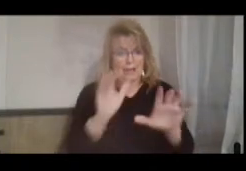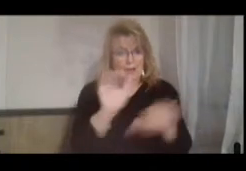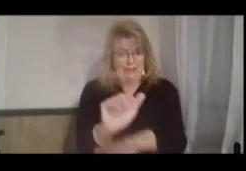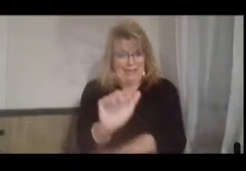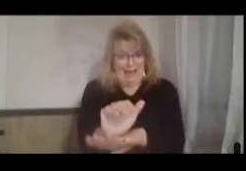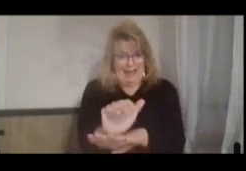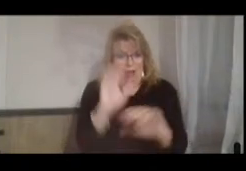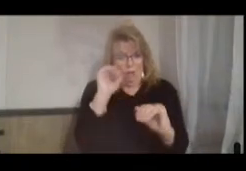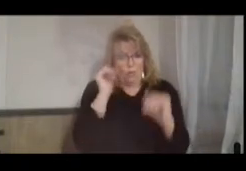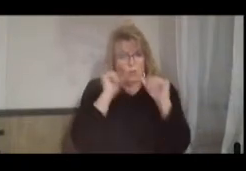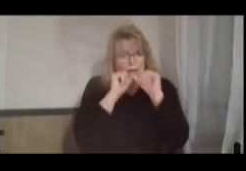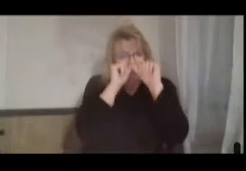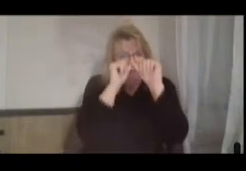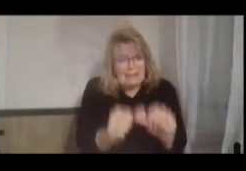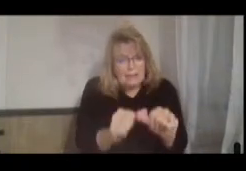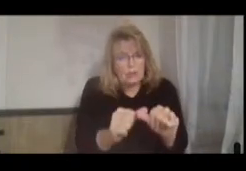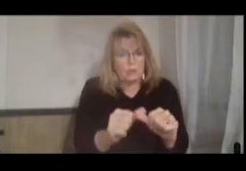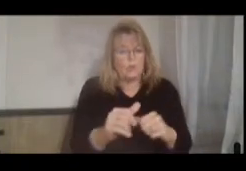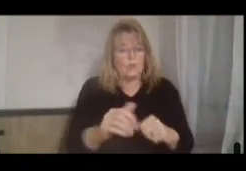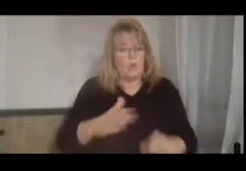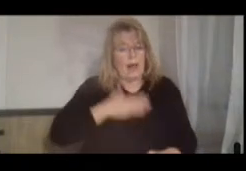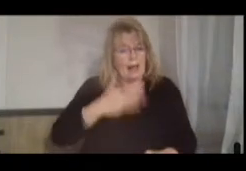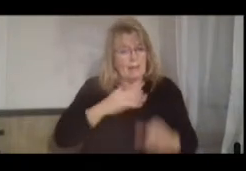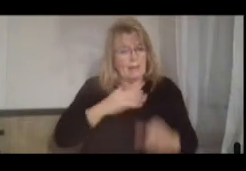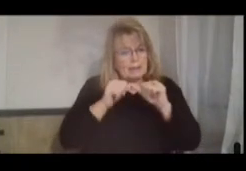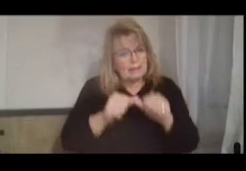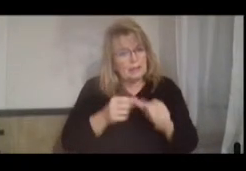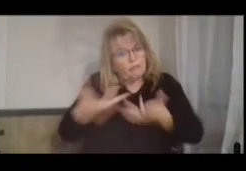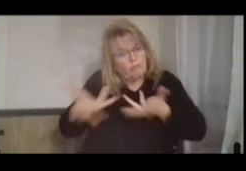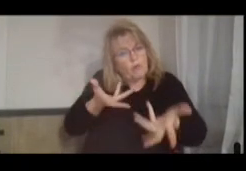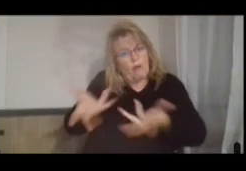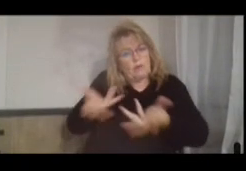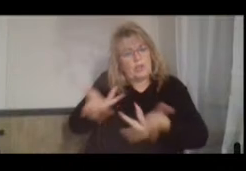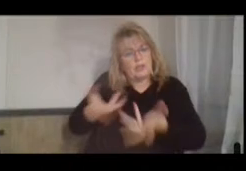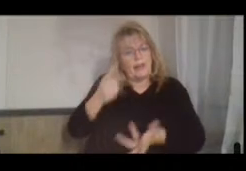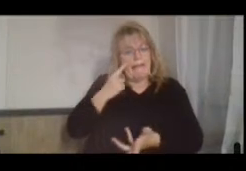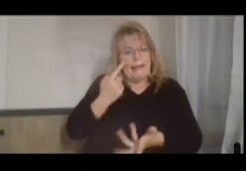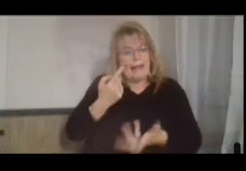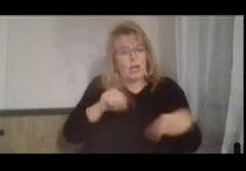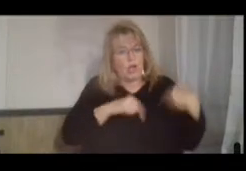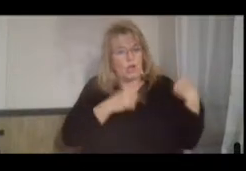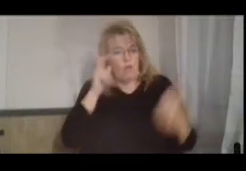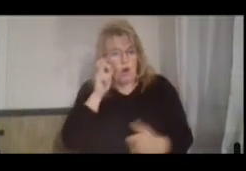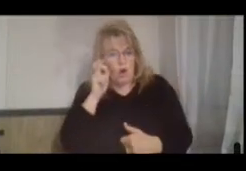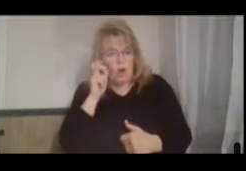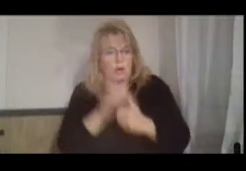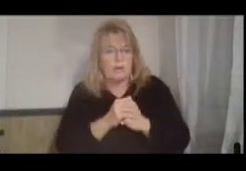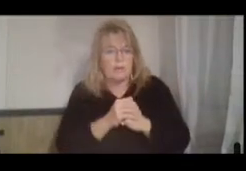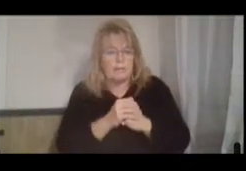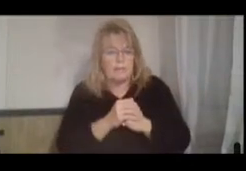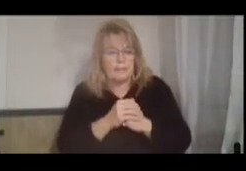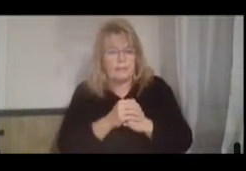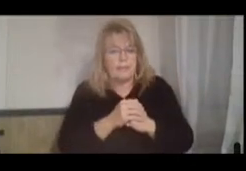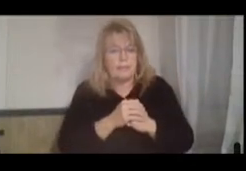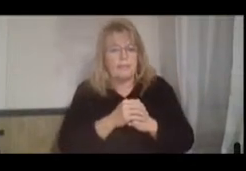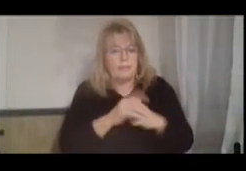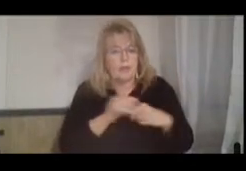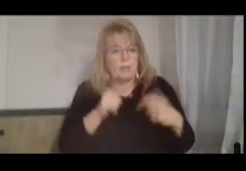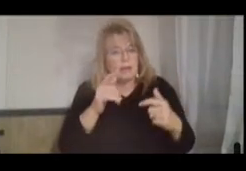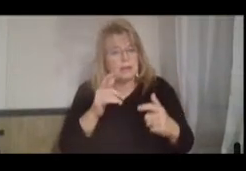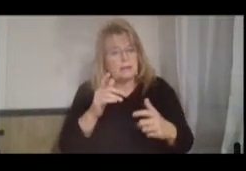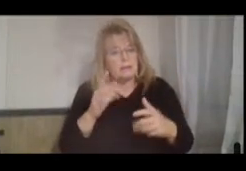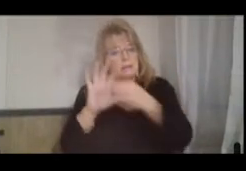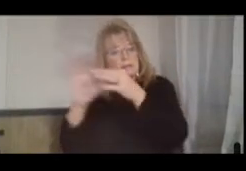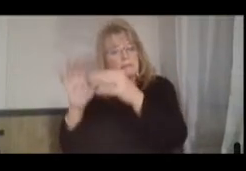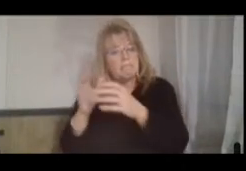you'll continue. We're happy to continue conversations. I think, as you've heard, the petitioner has been speaking with property owners. But I did want to give